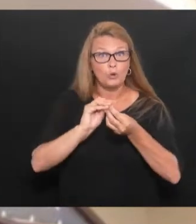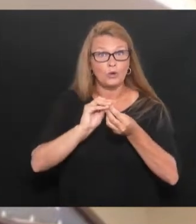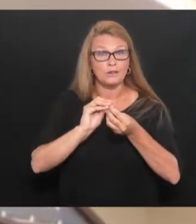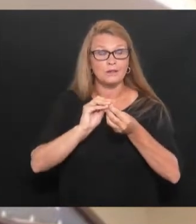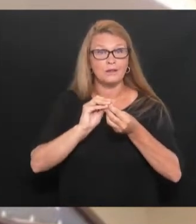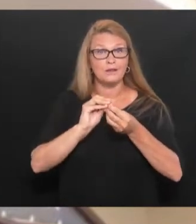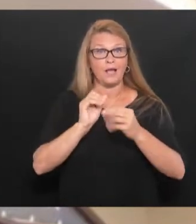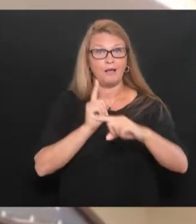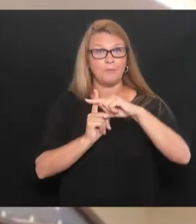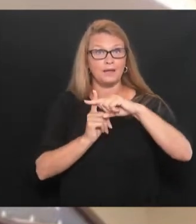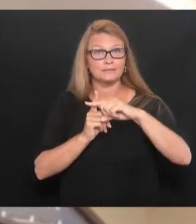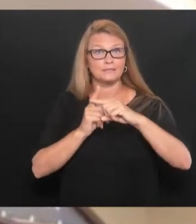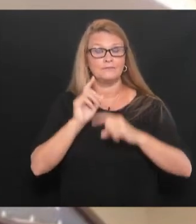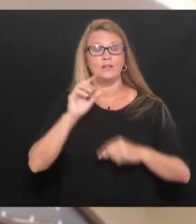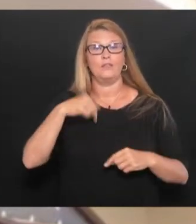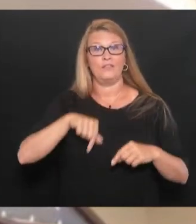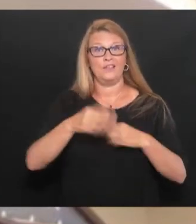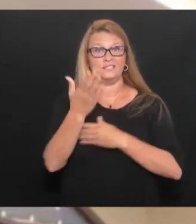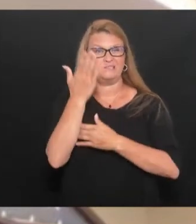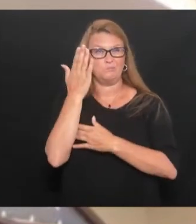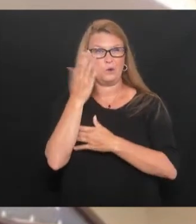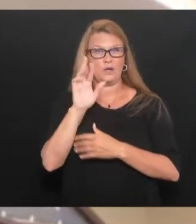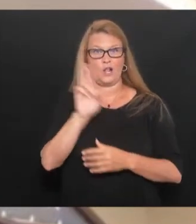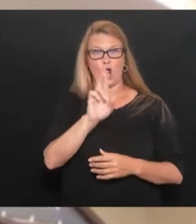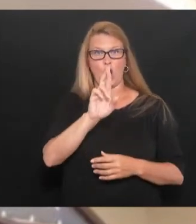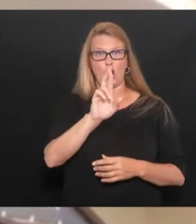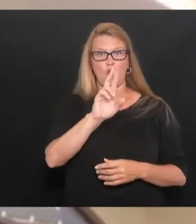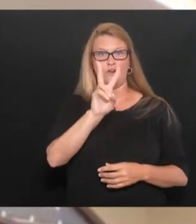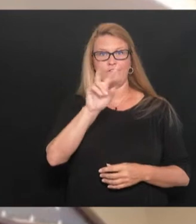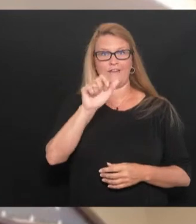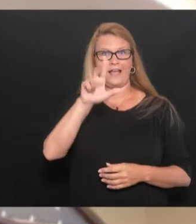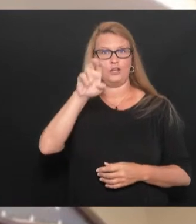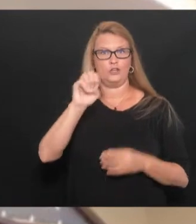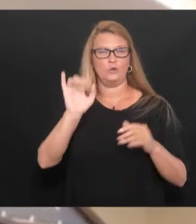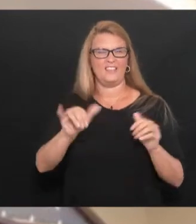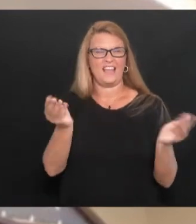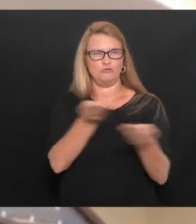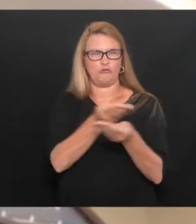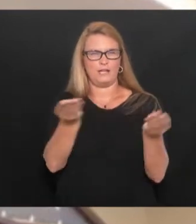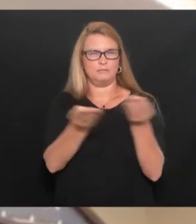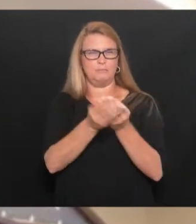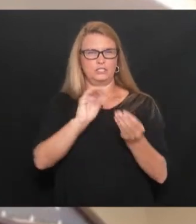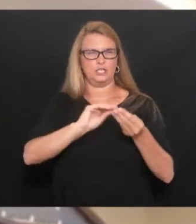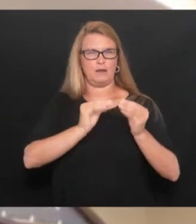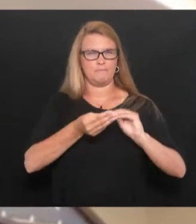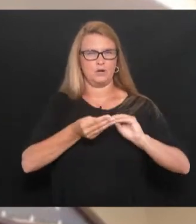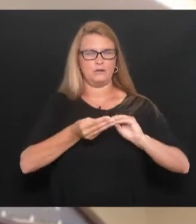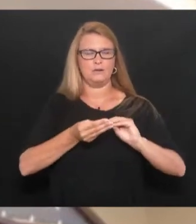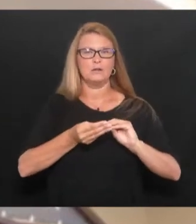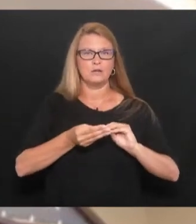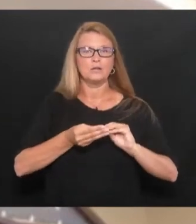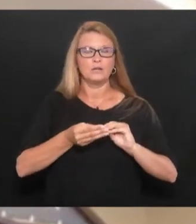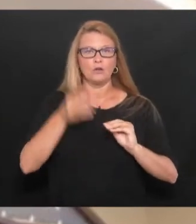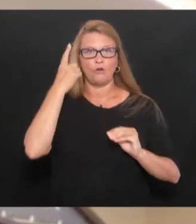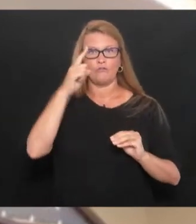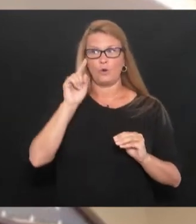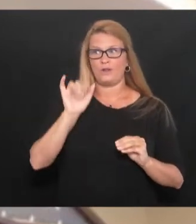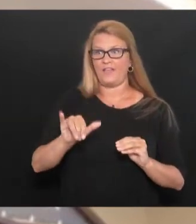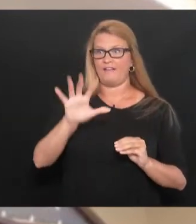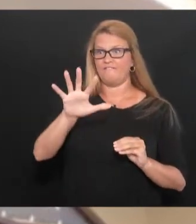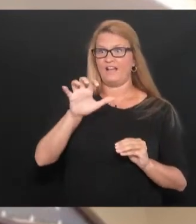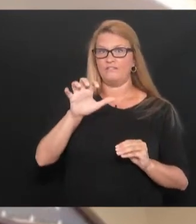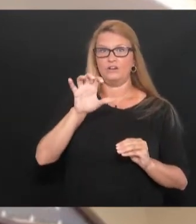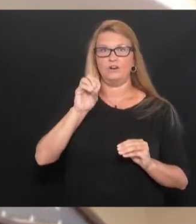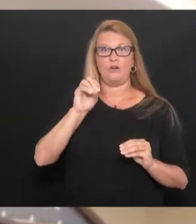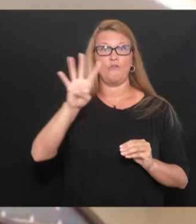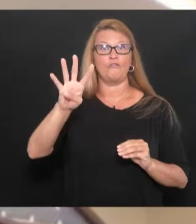We looked this morning at the R value, that transmission rate that for these 504 days.